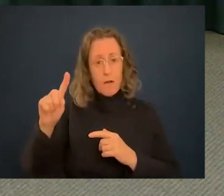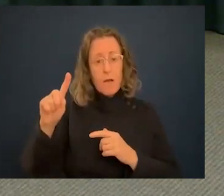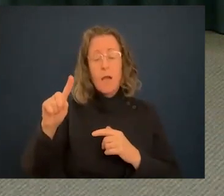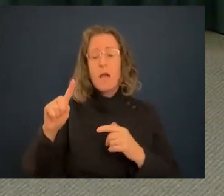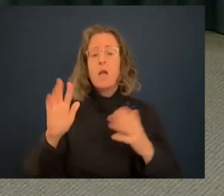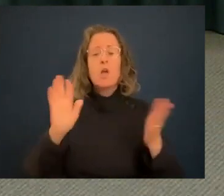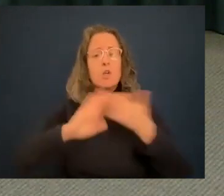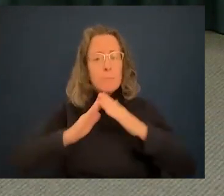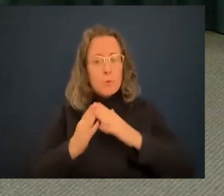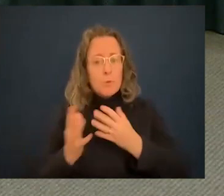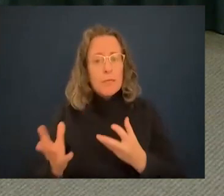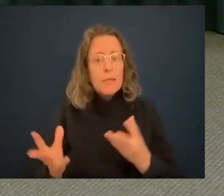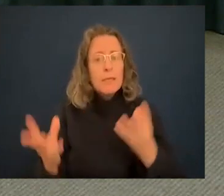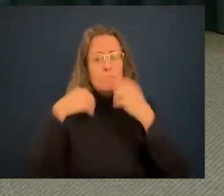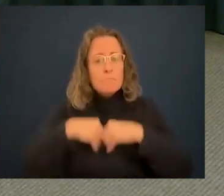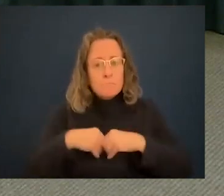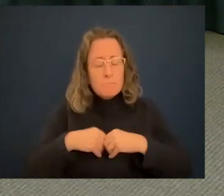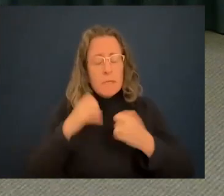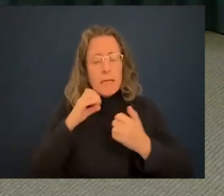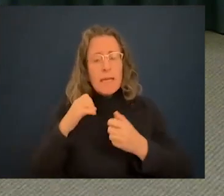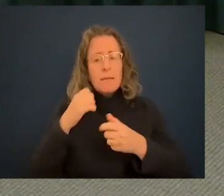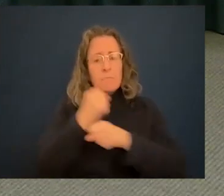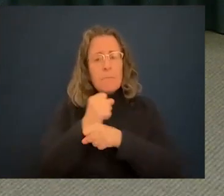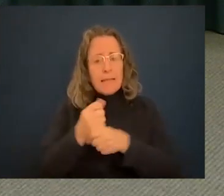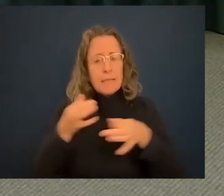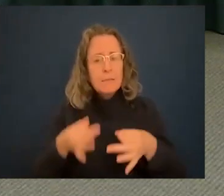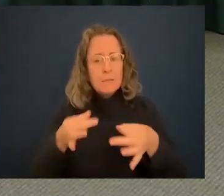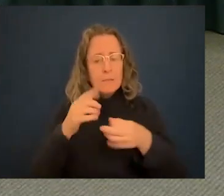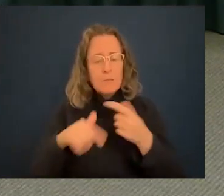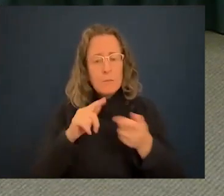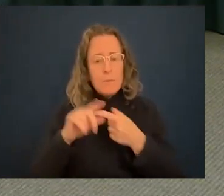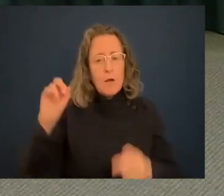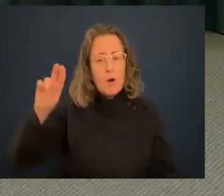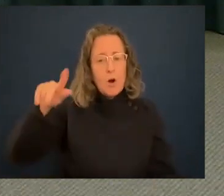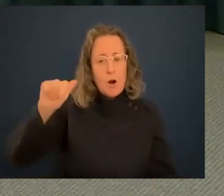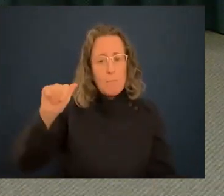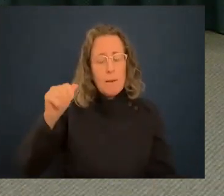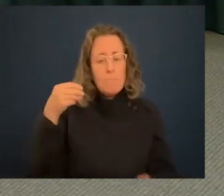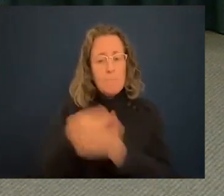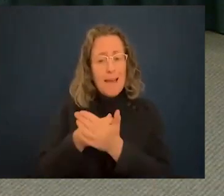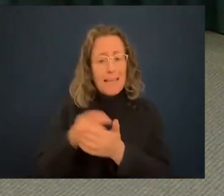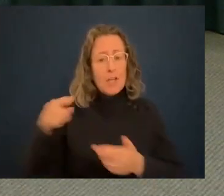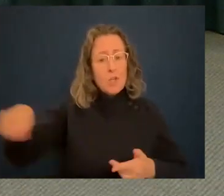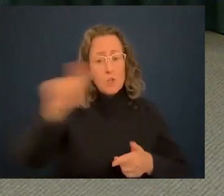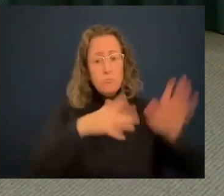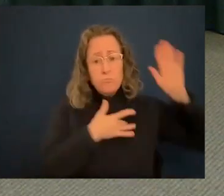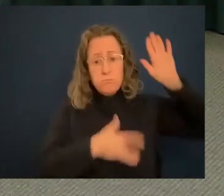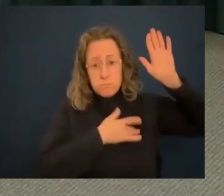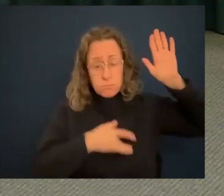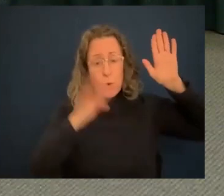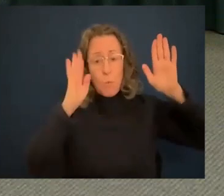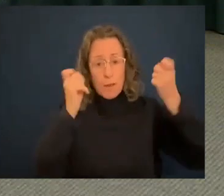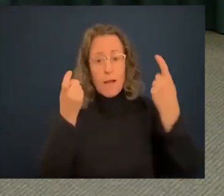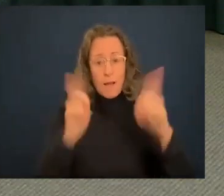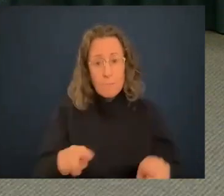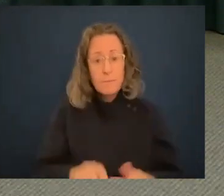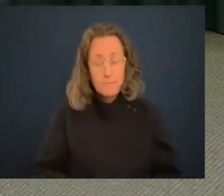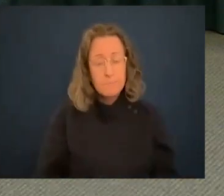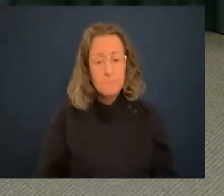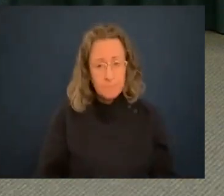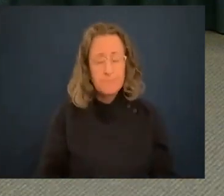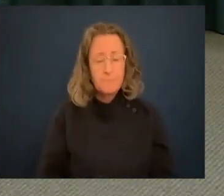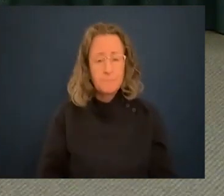and was assured by one or another select board member that that would happen at the last select board meeting